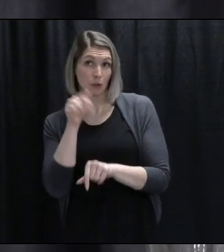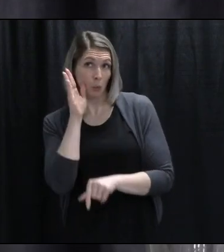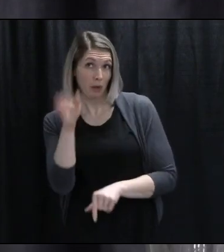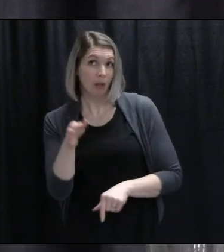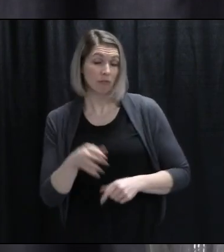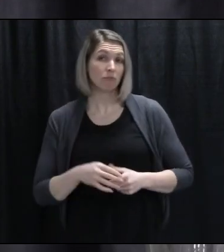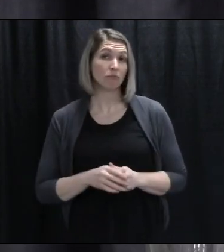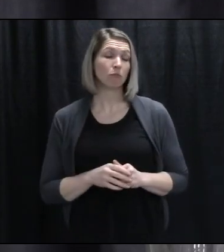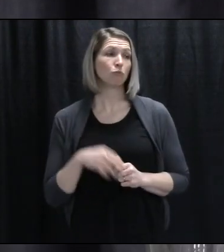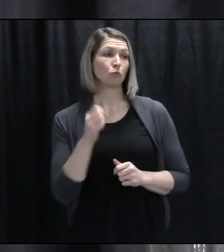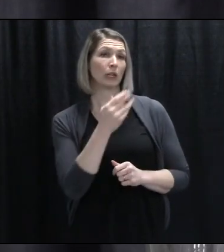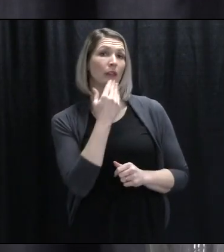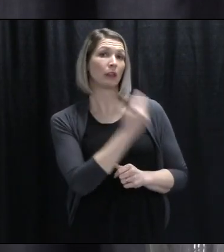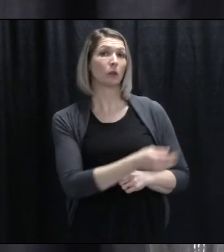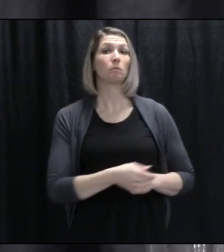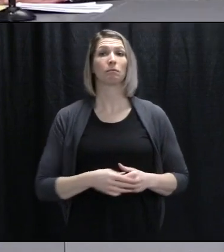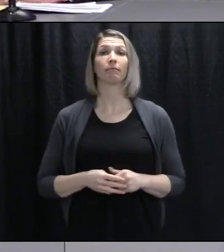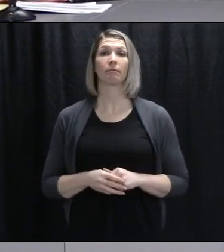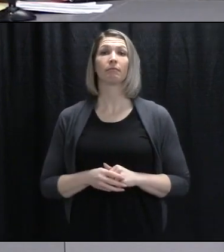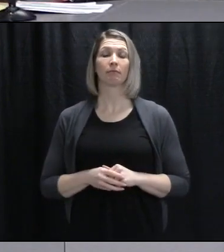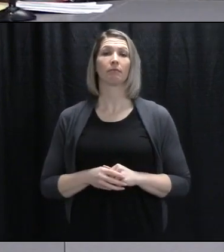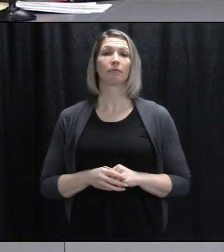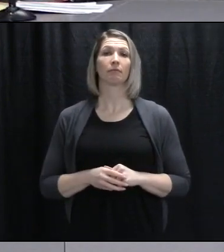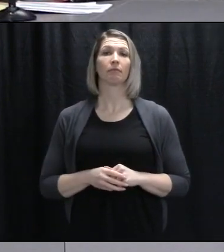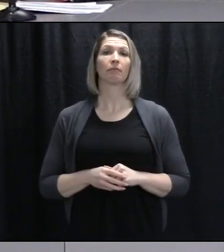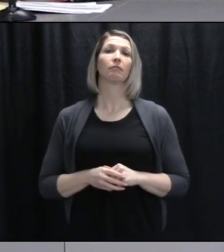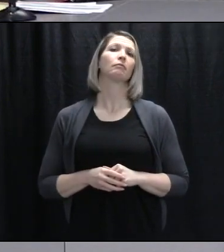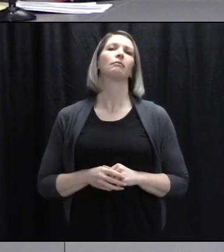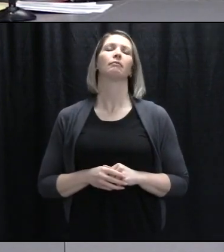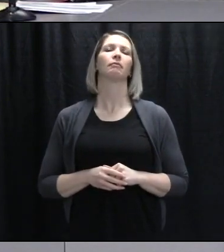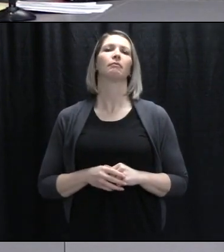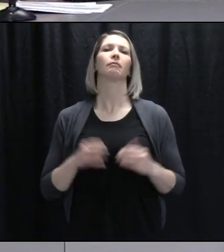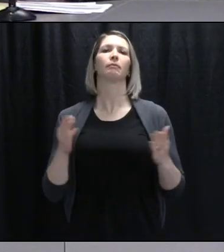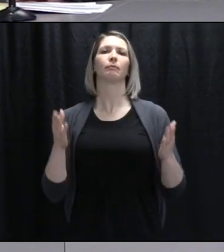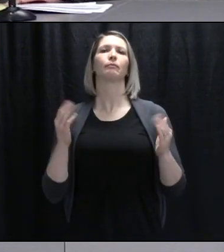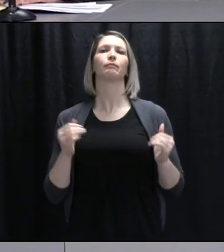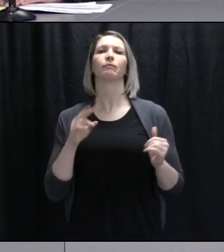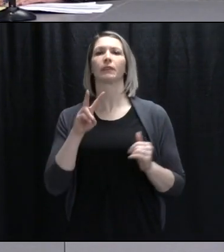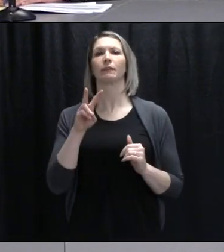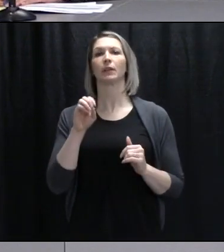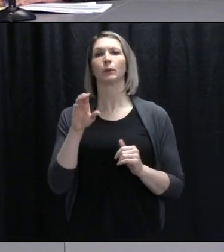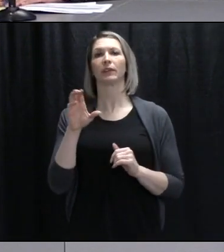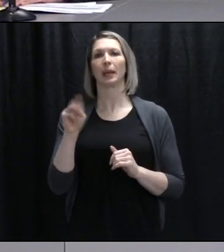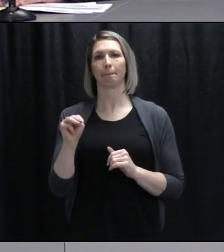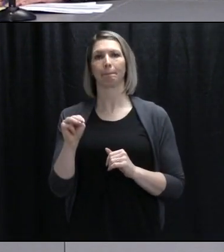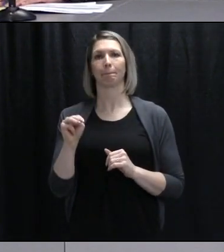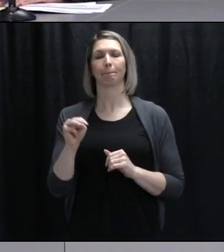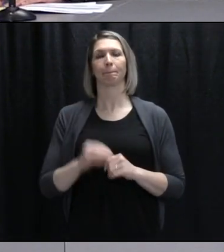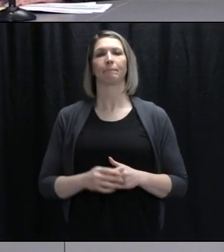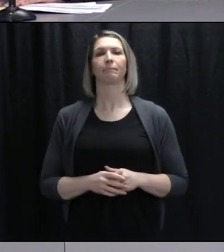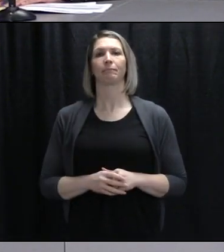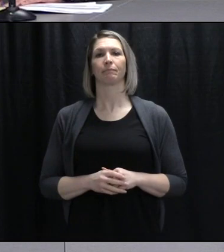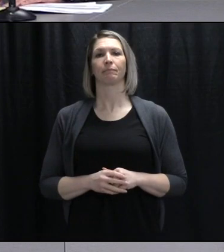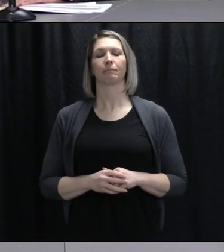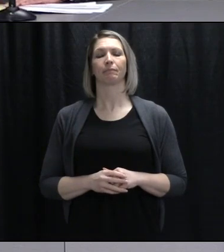Okay, thank you. Our next questions are from Ben Murphy of VOCM News.